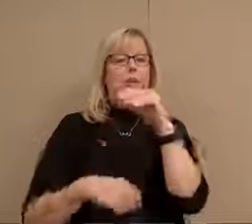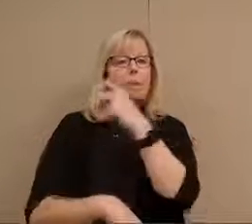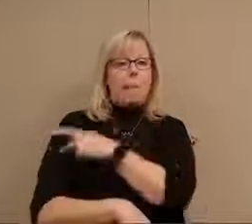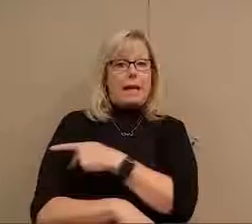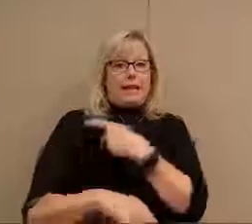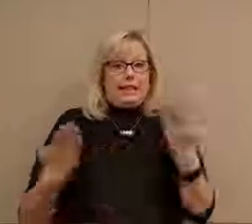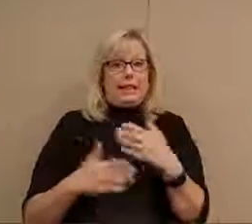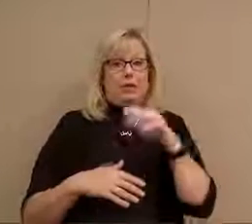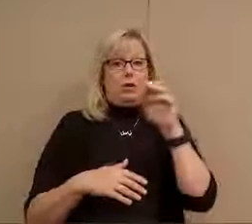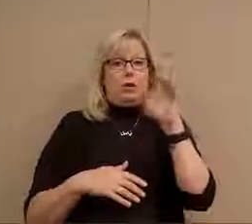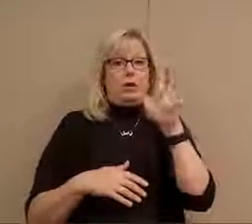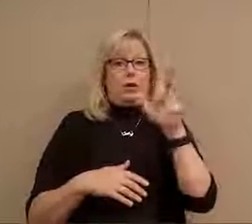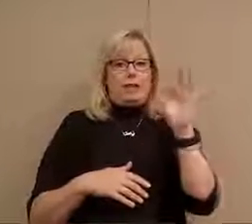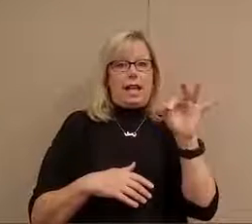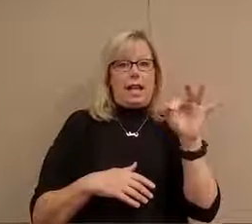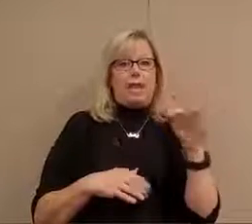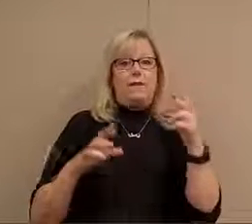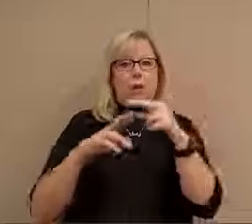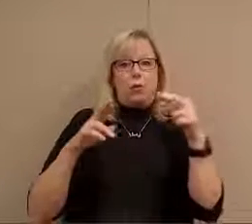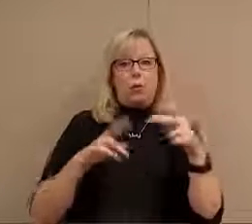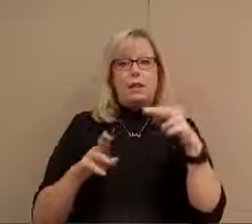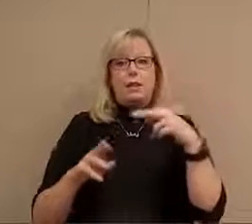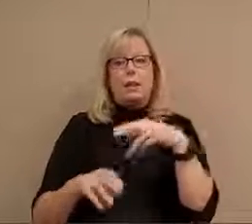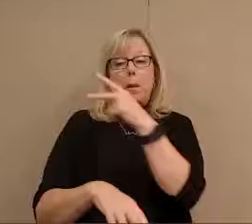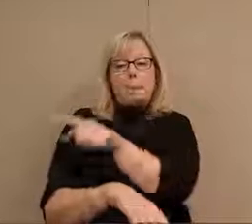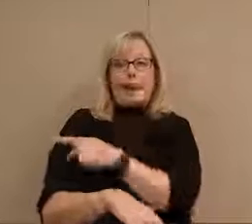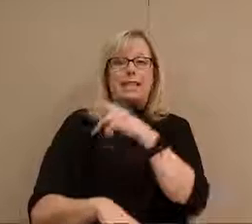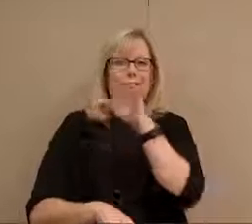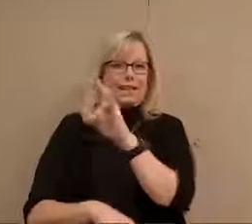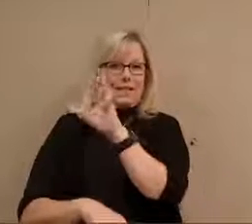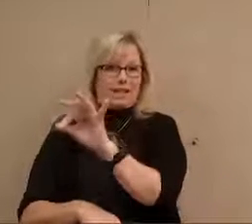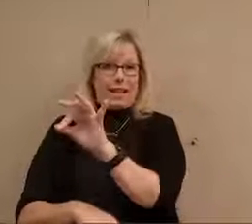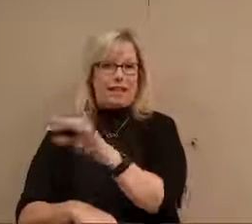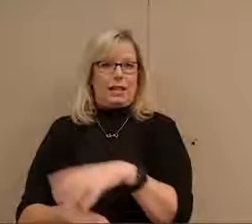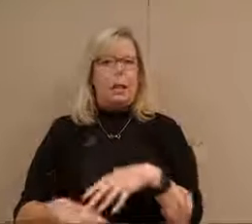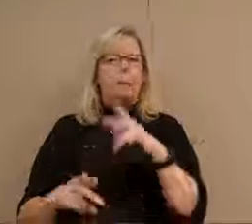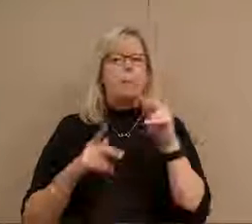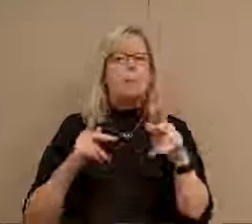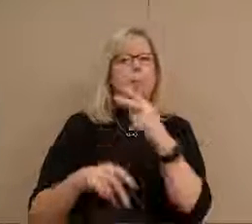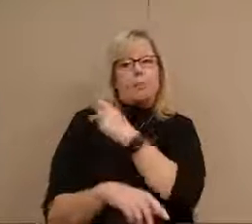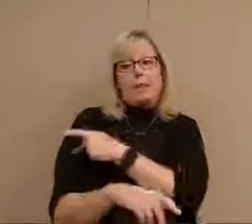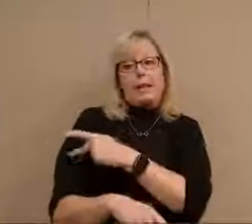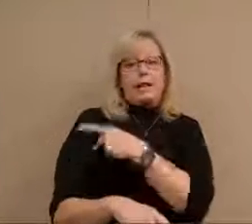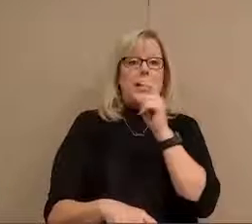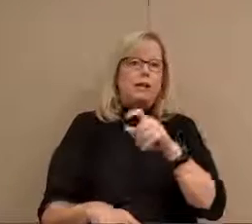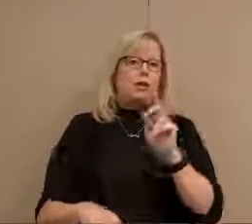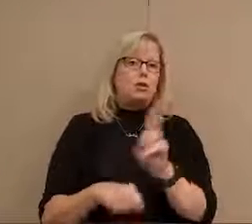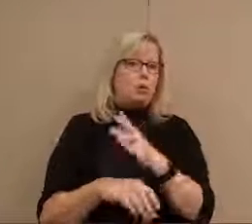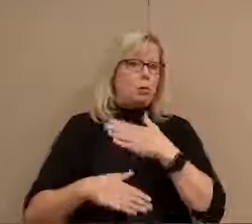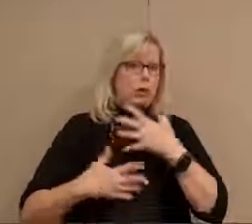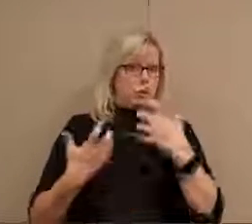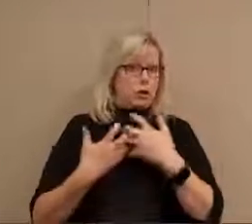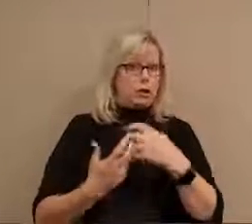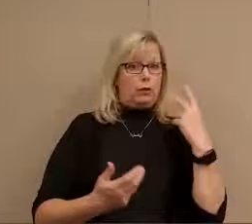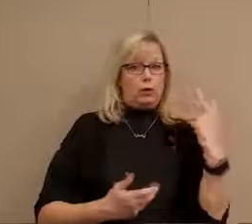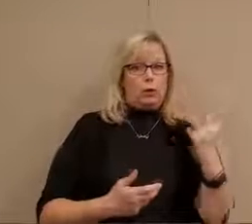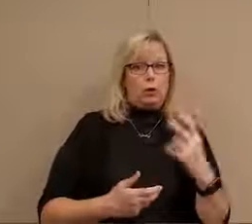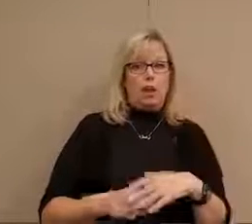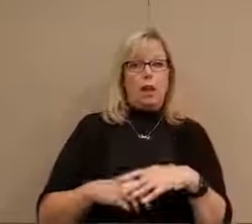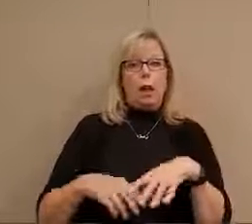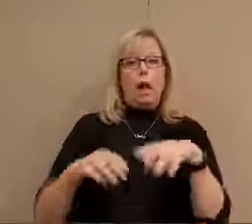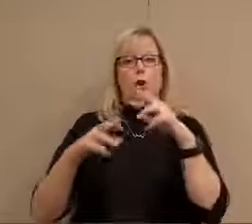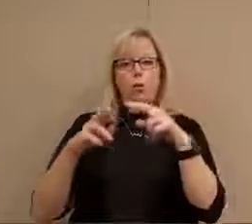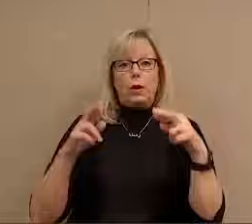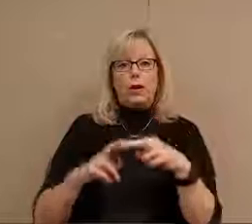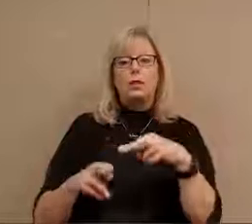6. For congregate care, those in outbreak status announcing only new cases: Mercy Rehab of Swansea, 1 new case; Brea Belleville,